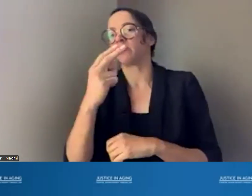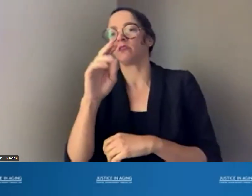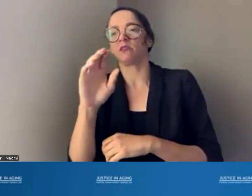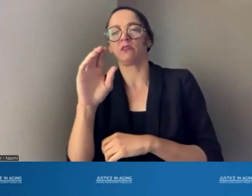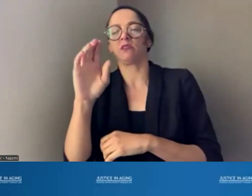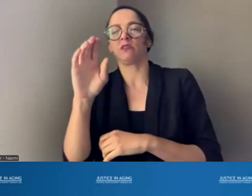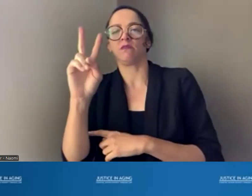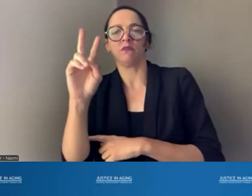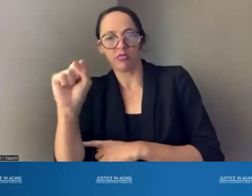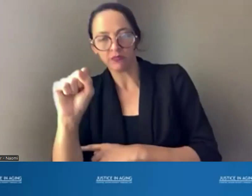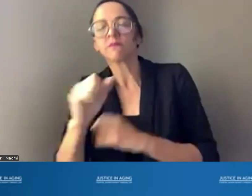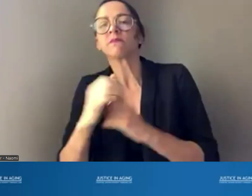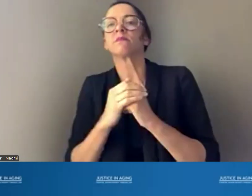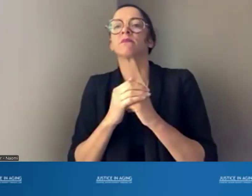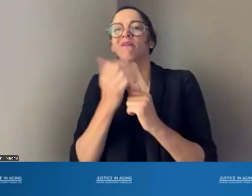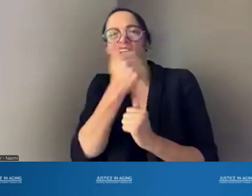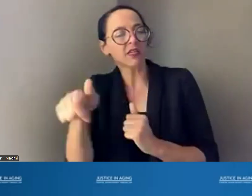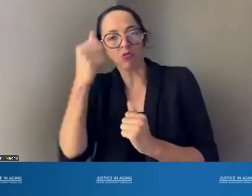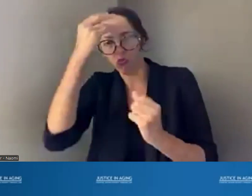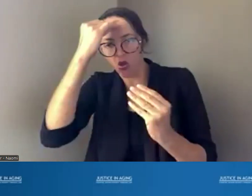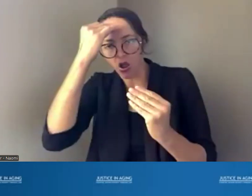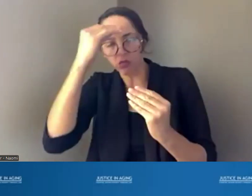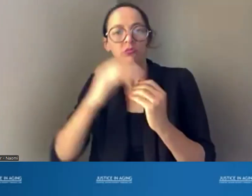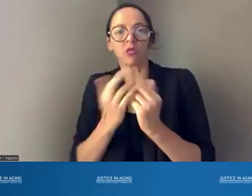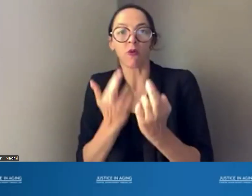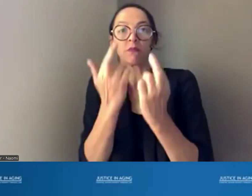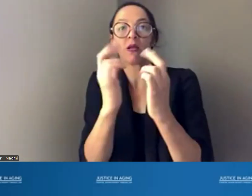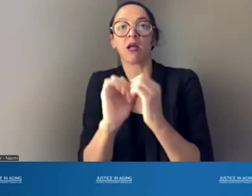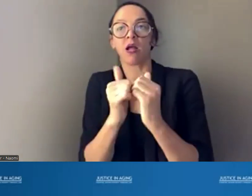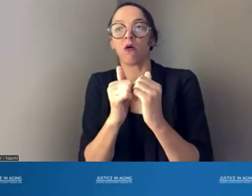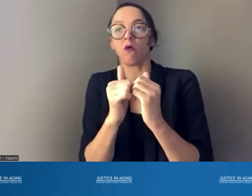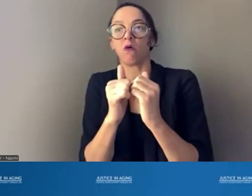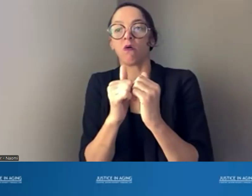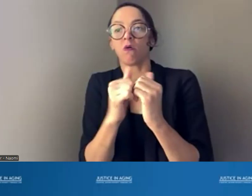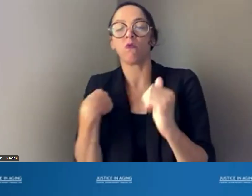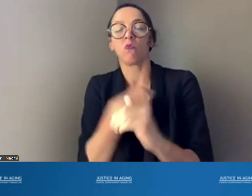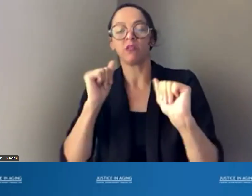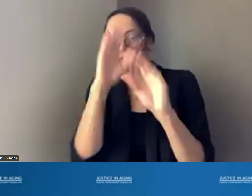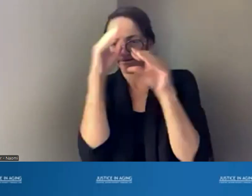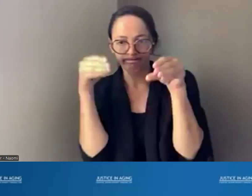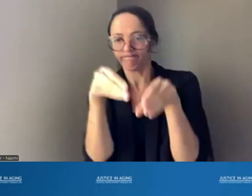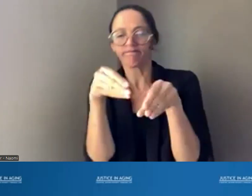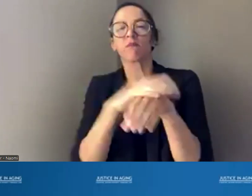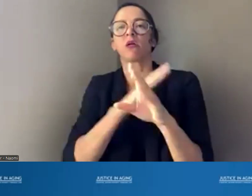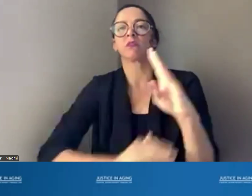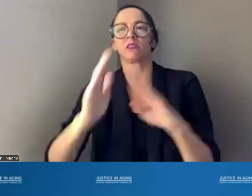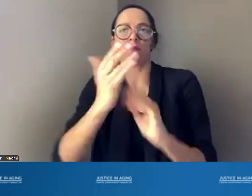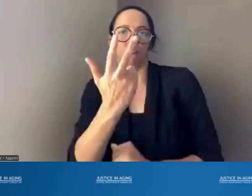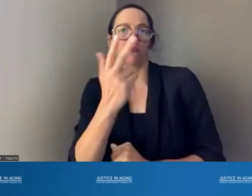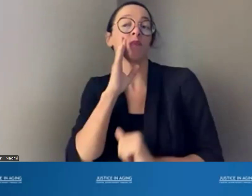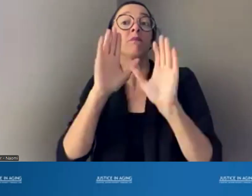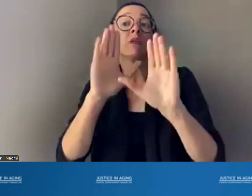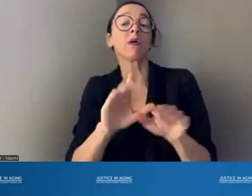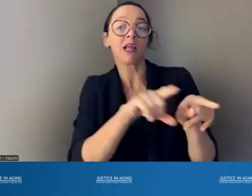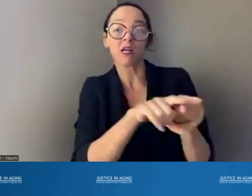thoughts on any of the recommendations and how we should zero in on our top 3, that would be great as well. So Jeannie, did you want to get